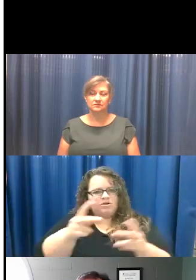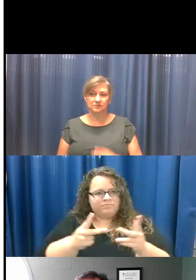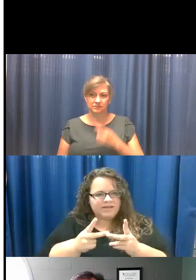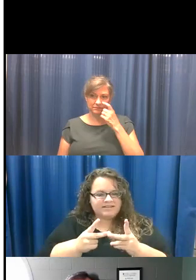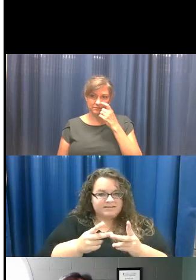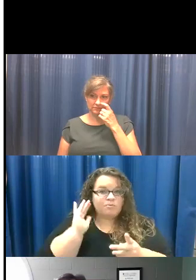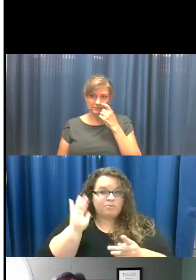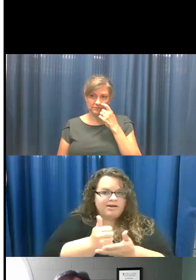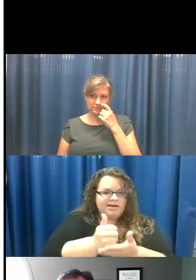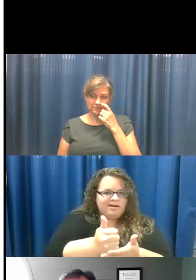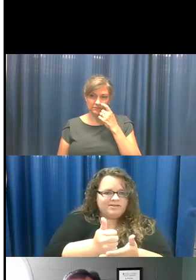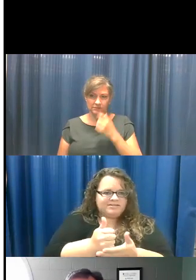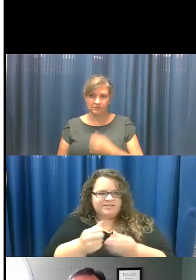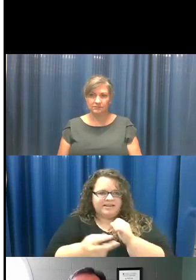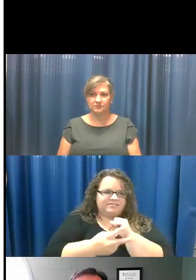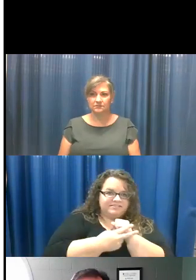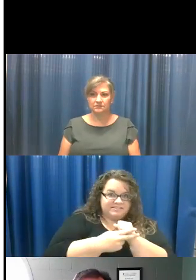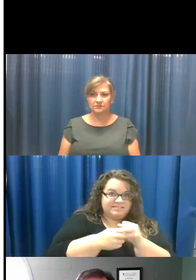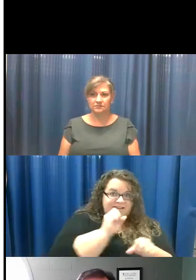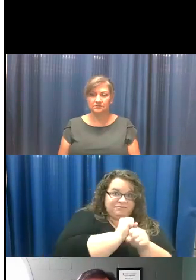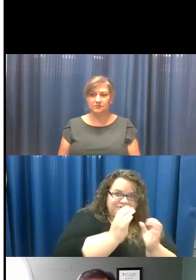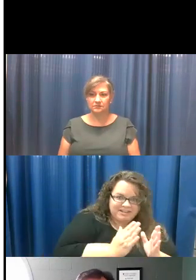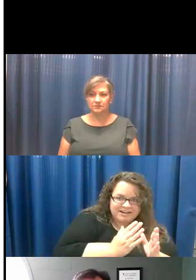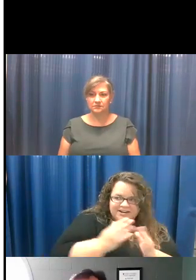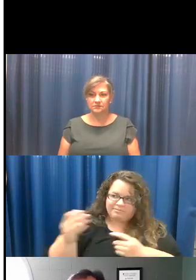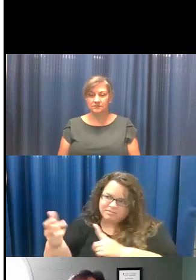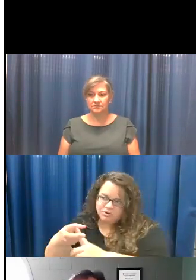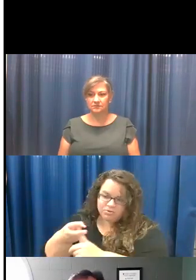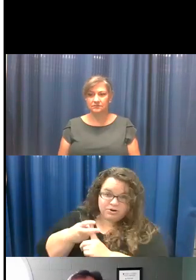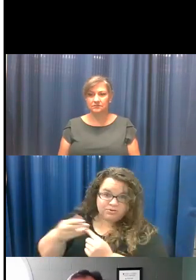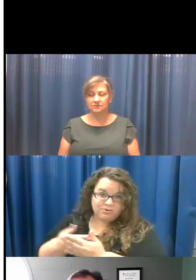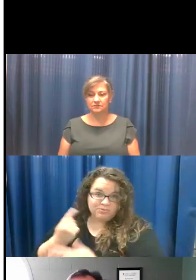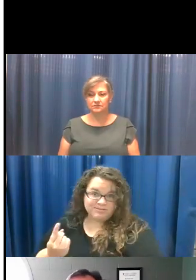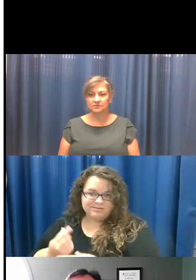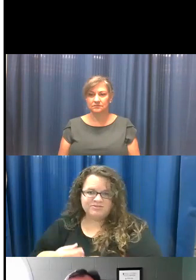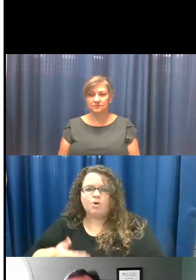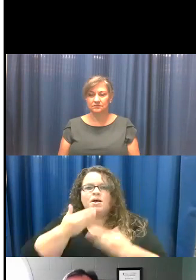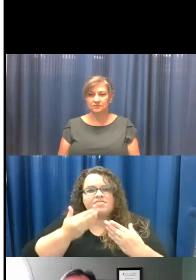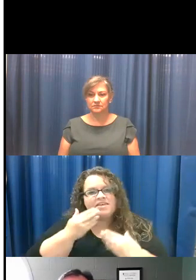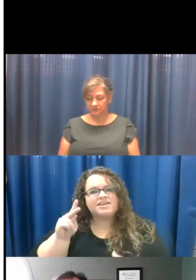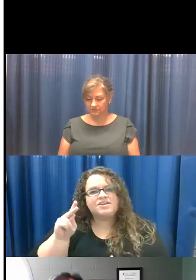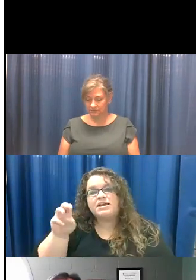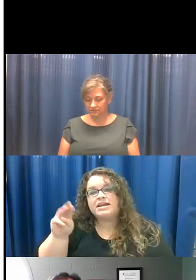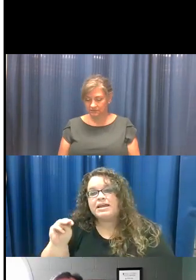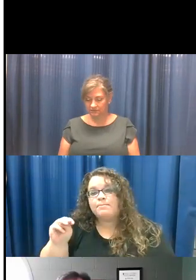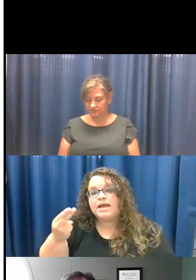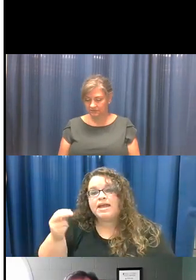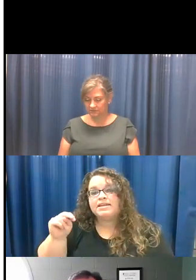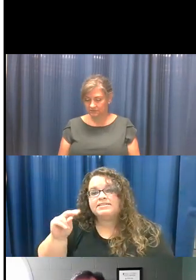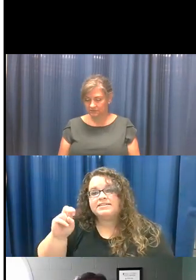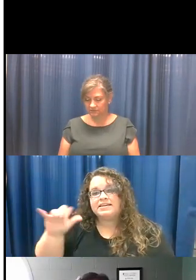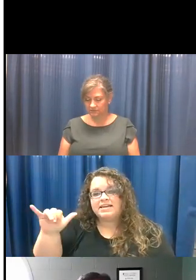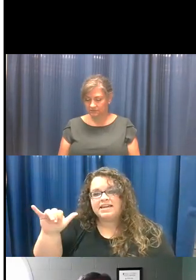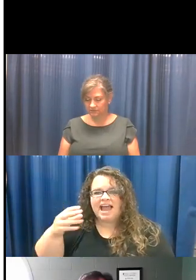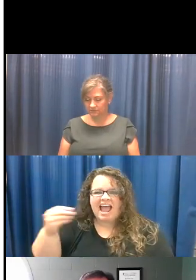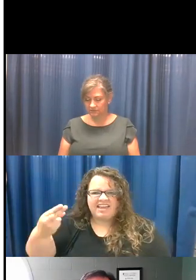Pikes Peak. So I want to do a special shout out on this to Kim Hennessy and the HR department. They've just done a really great